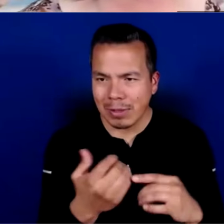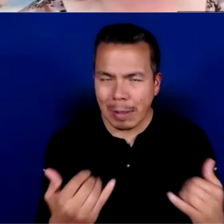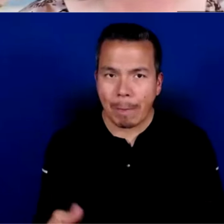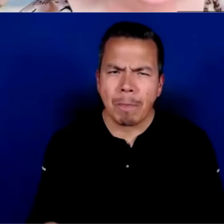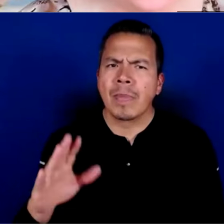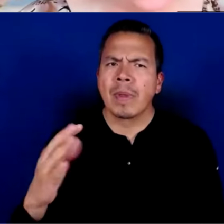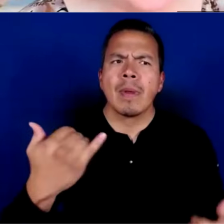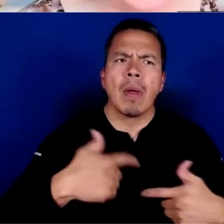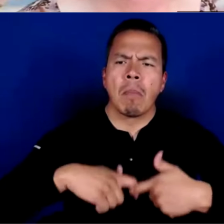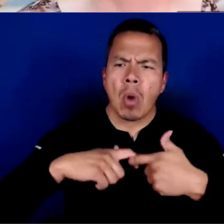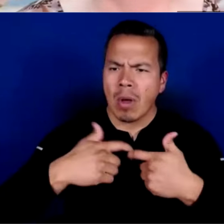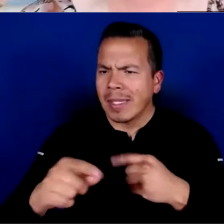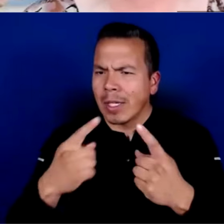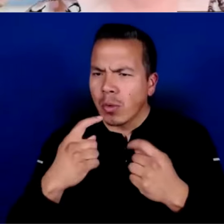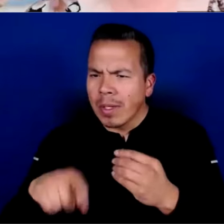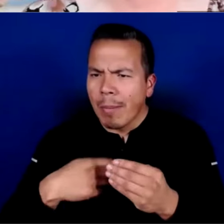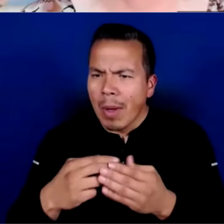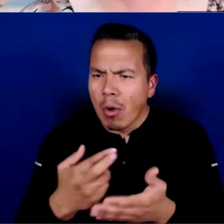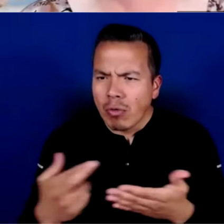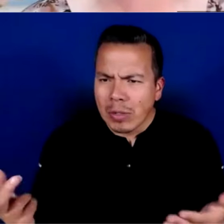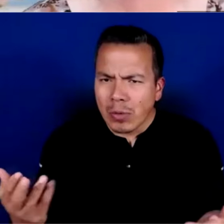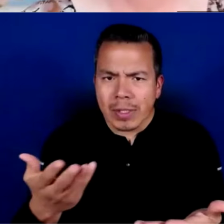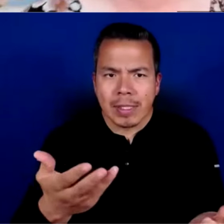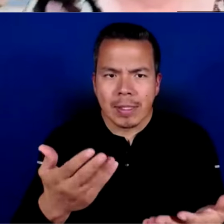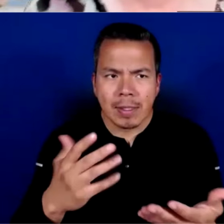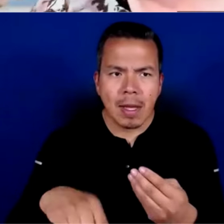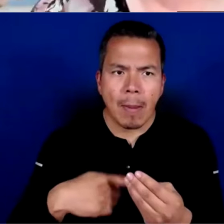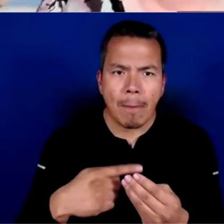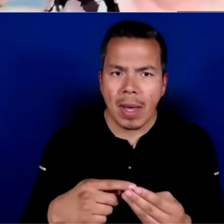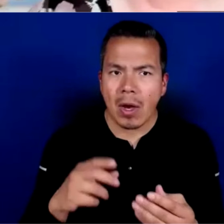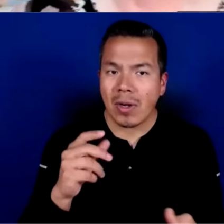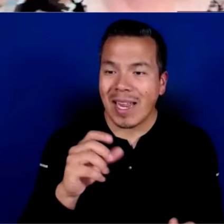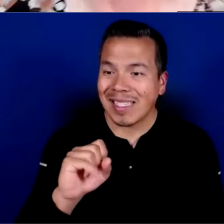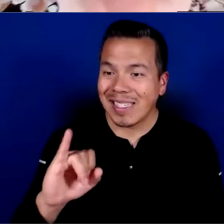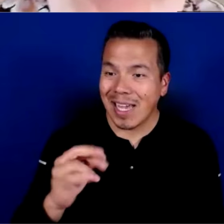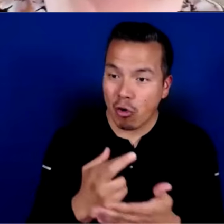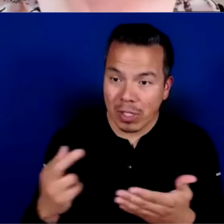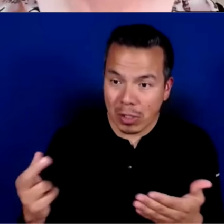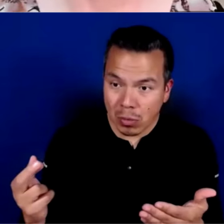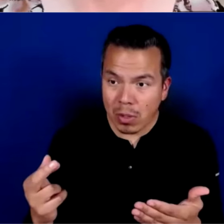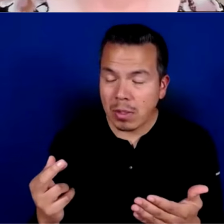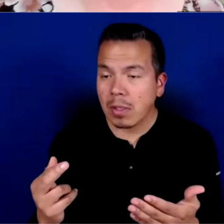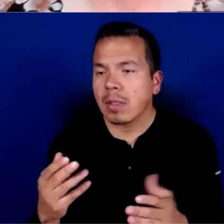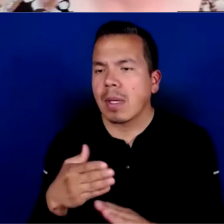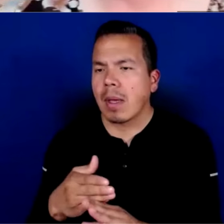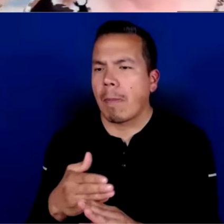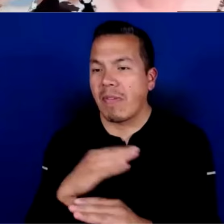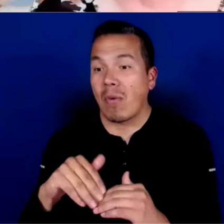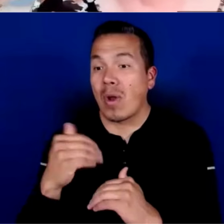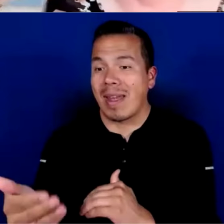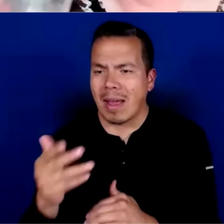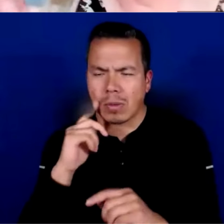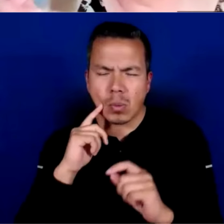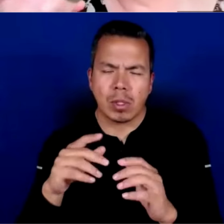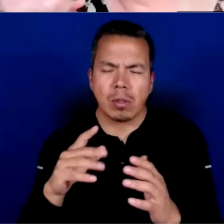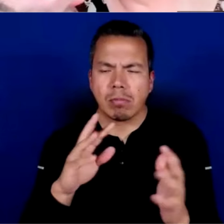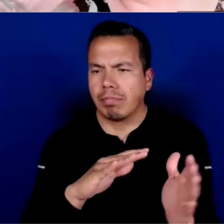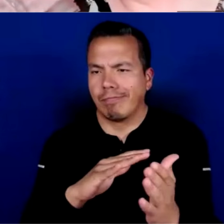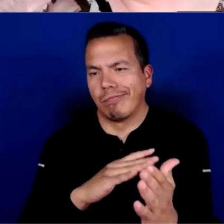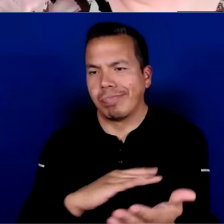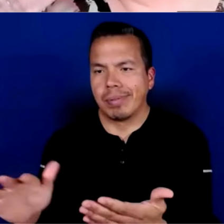questions about resources for people on SSI before we take a look at a case study and put some of these pieces